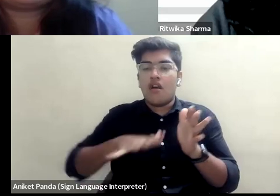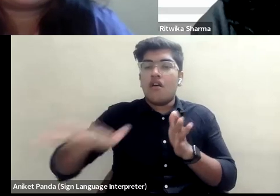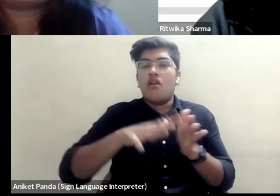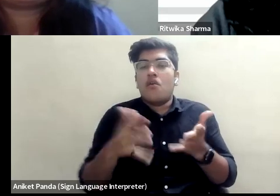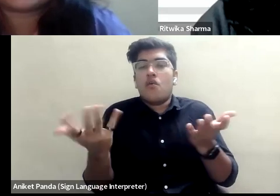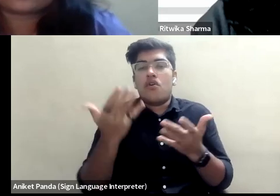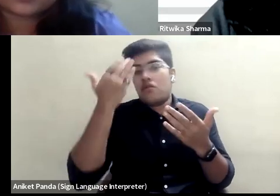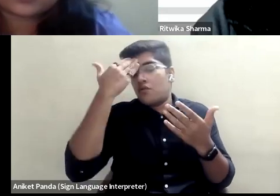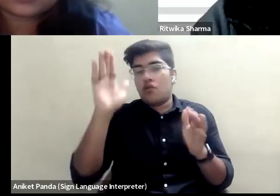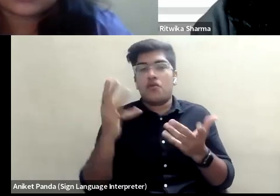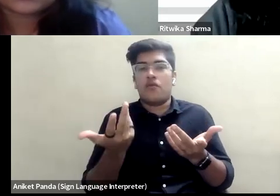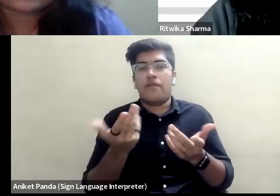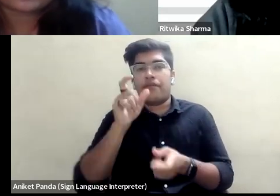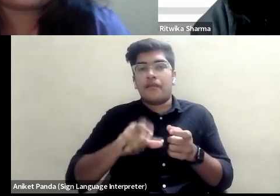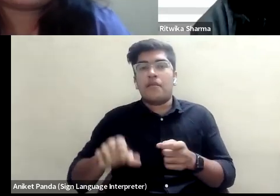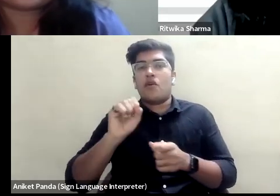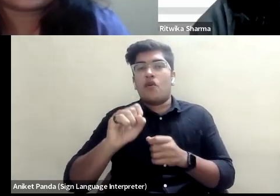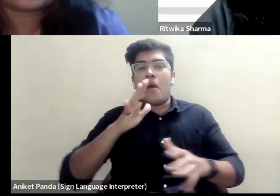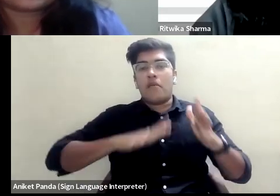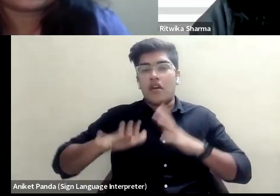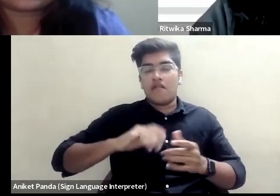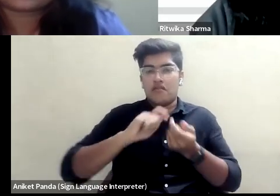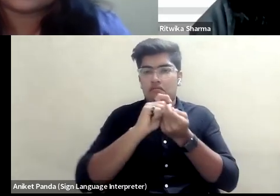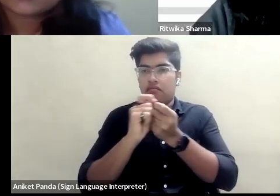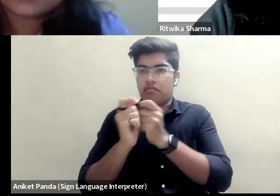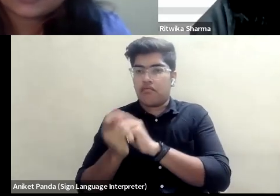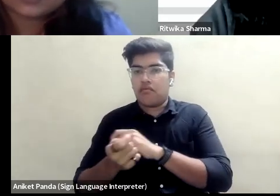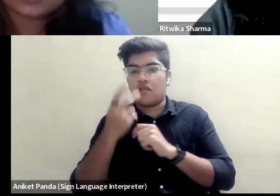palpable shift of behavior of